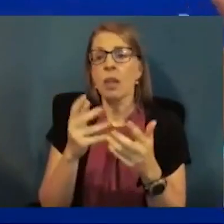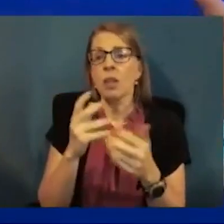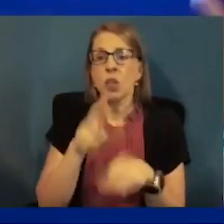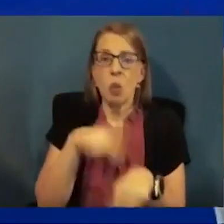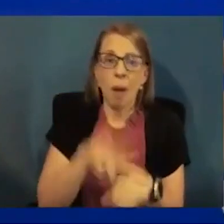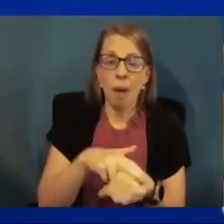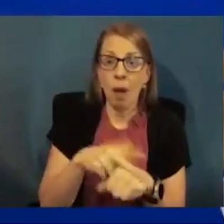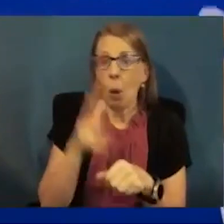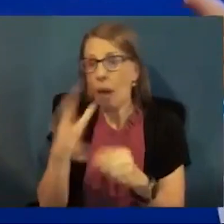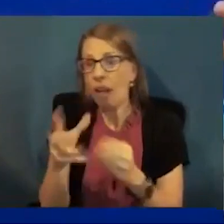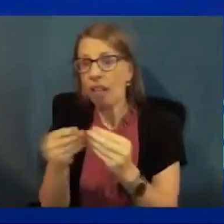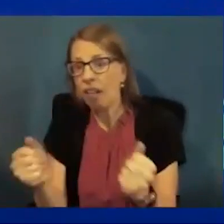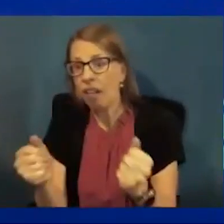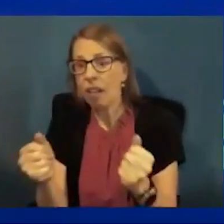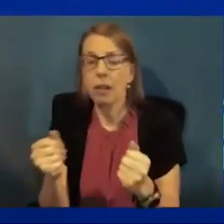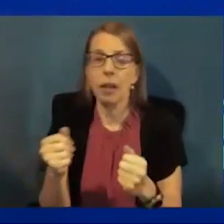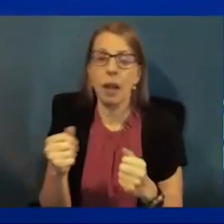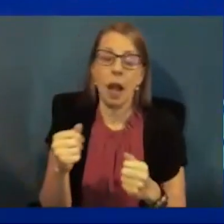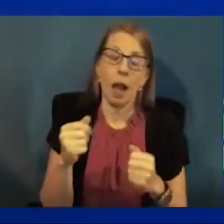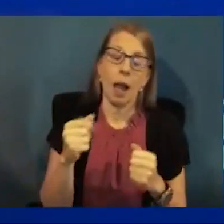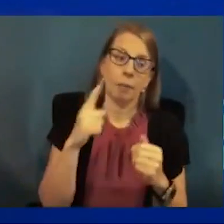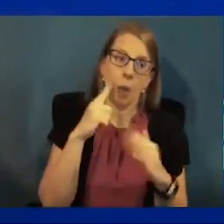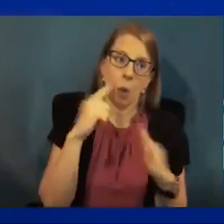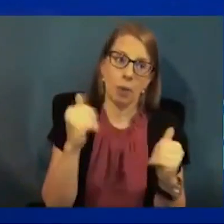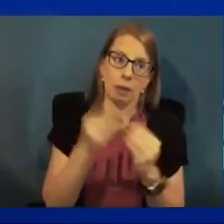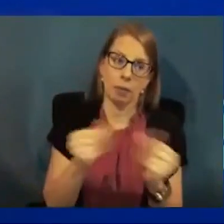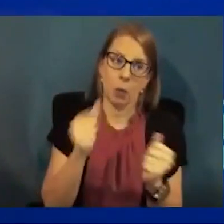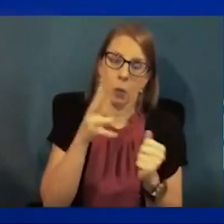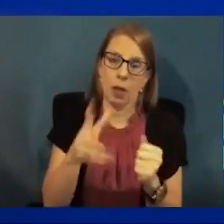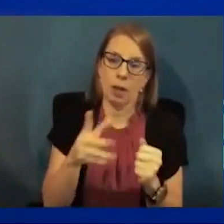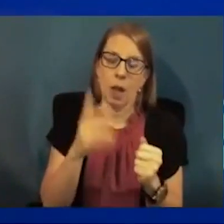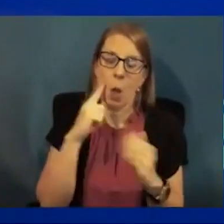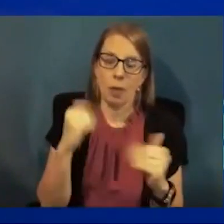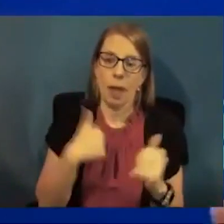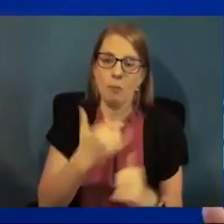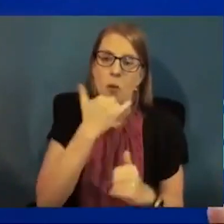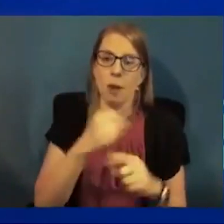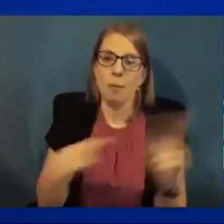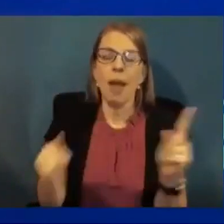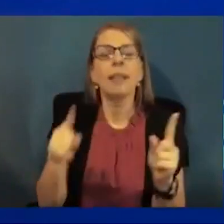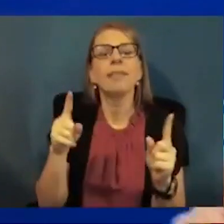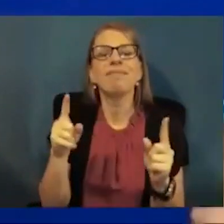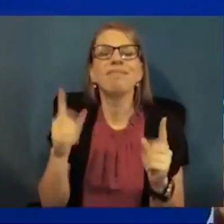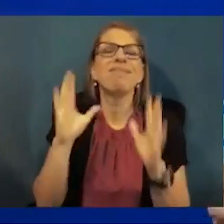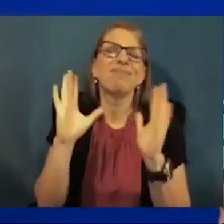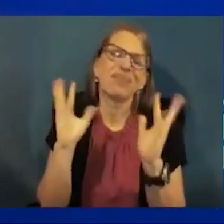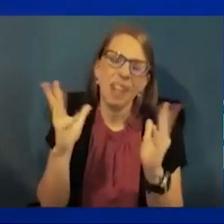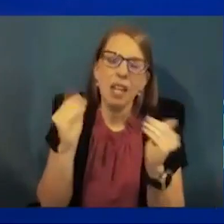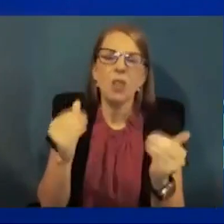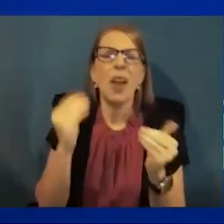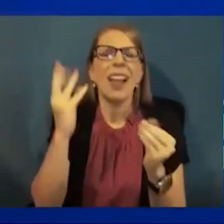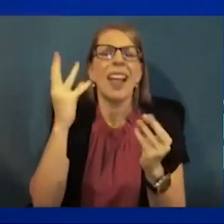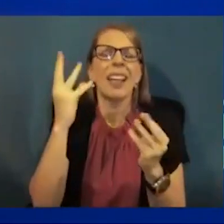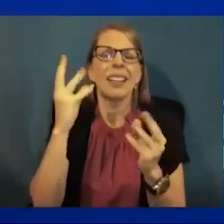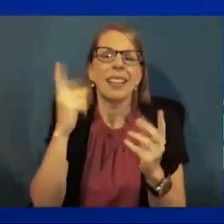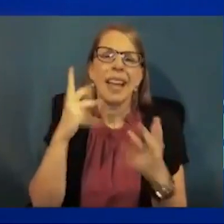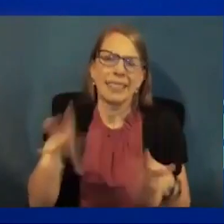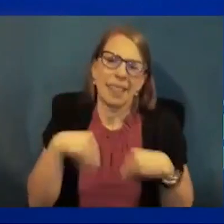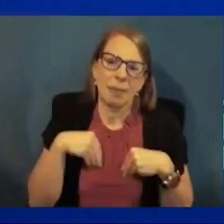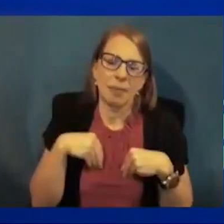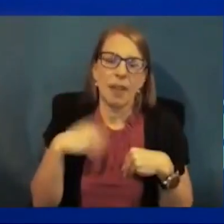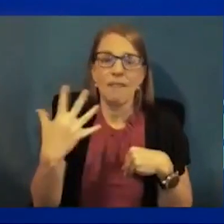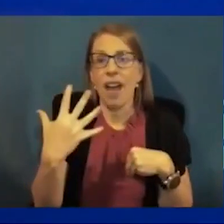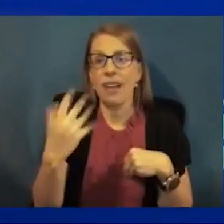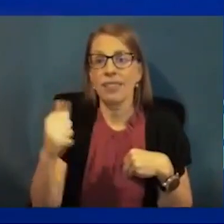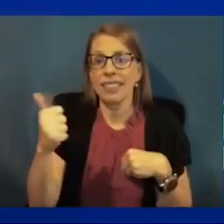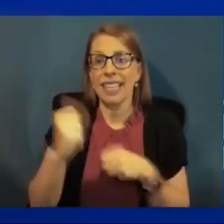hopefully I'm completely wrong. But I would say instead, let's figure it's around for a long time, 5 or 10 years. That's it. And people say, "Oh my God, that's terrible